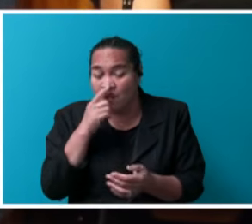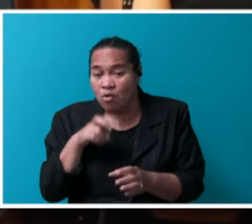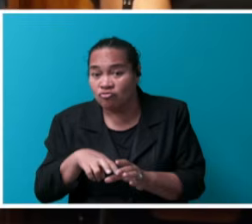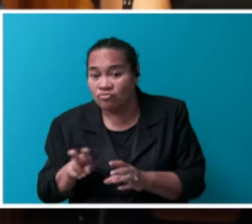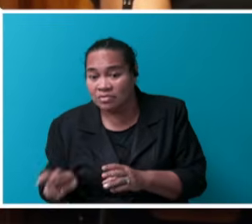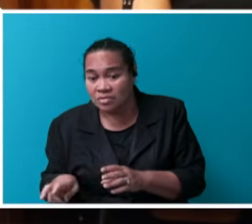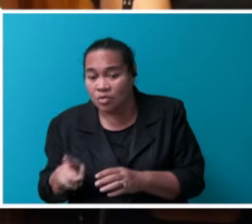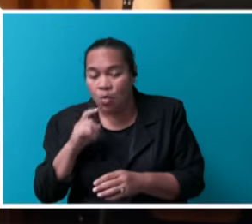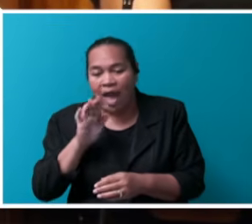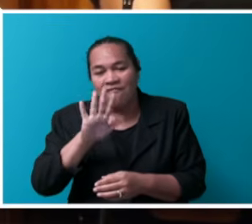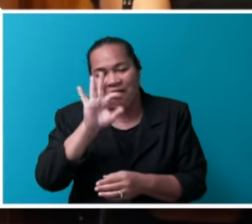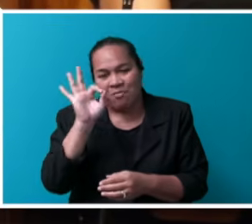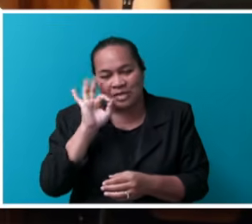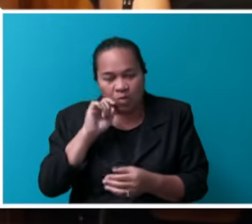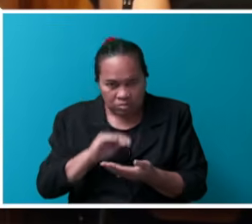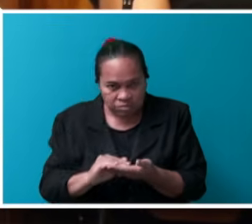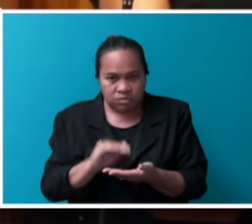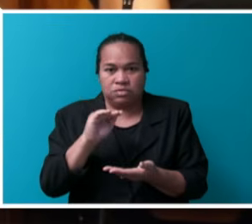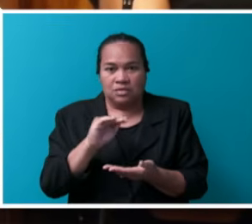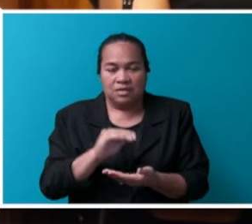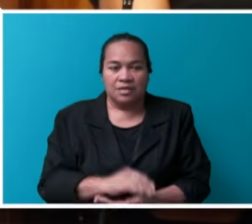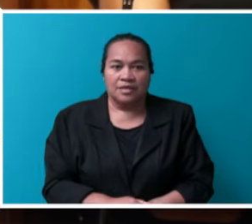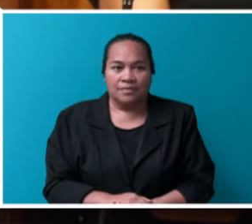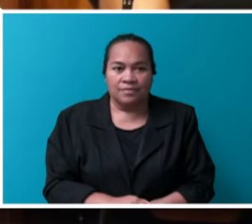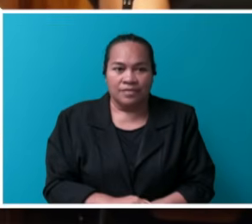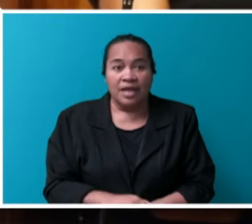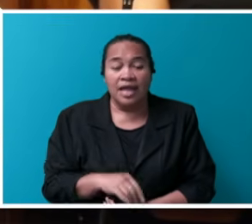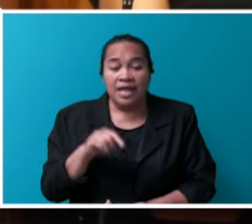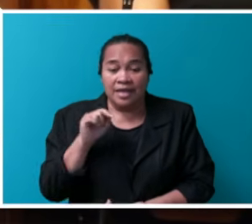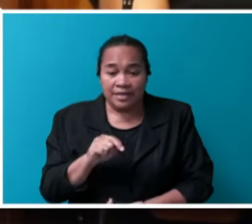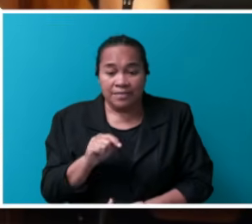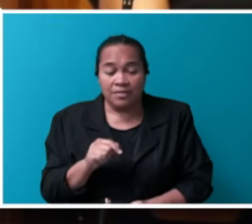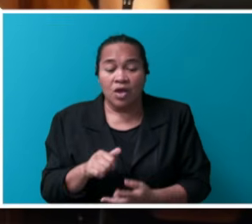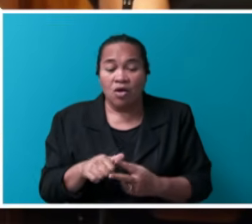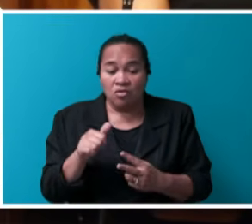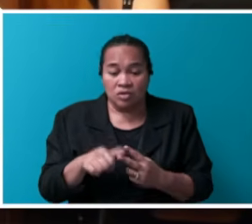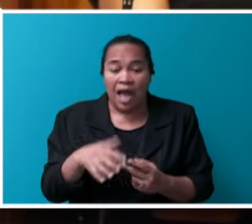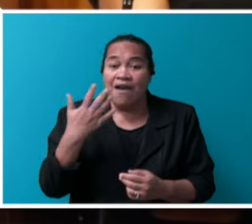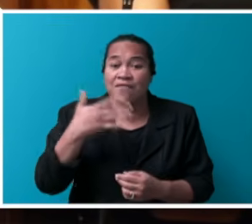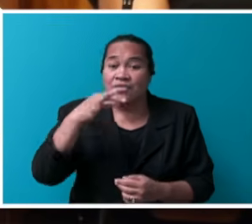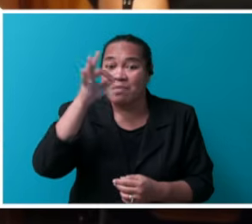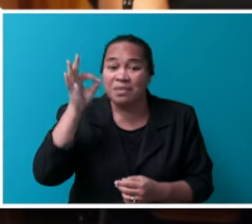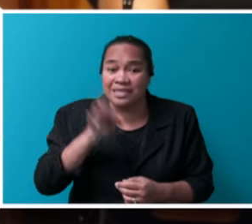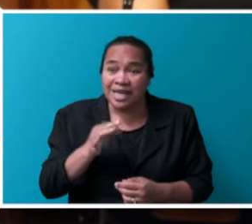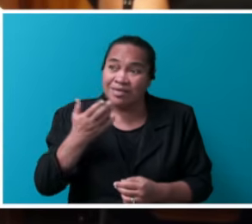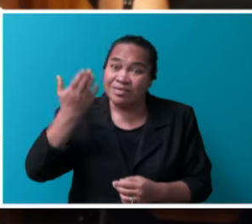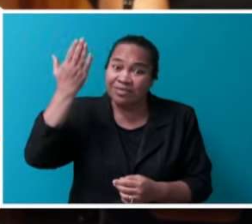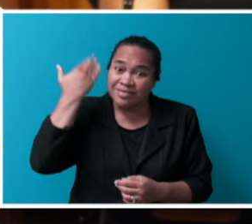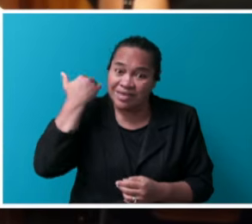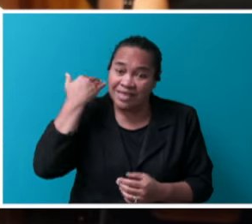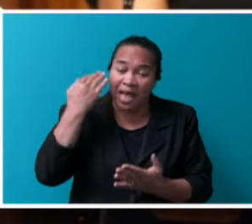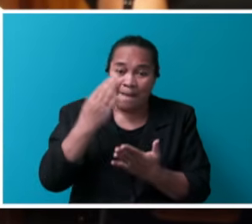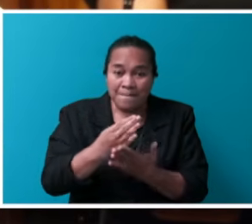5% increase in their monthly allowances. This is in addition to the across-the-board 15% increase we had provided in the last